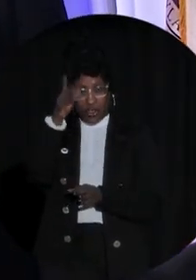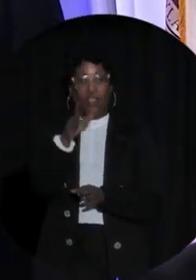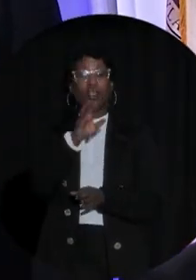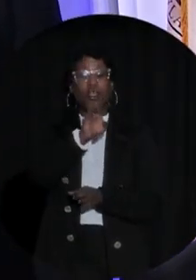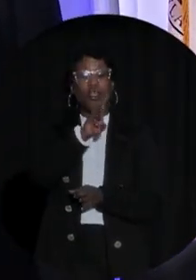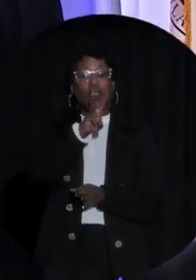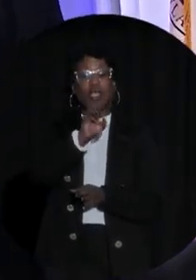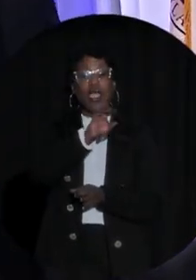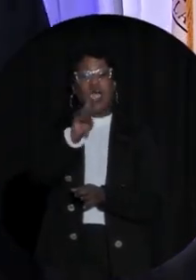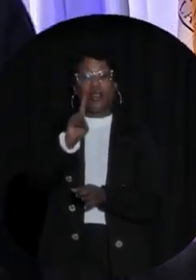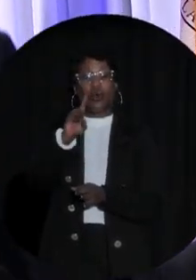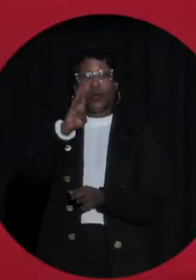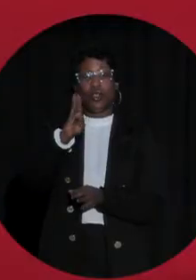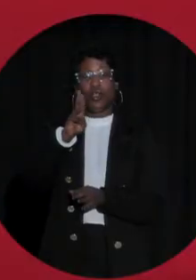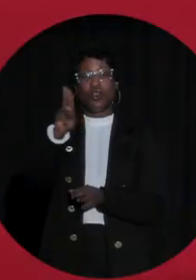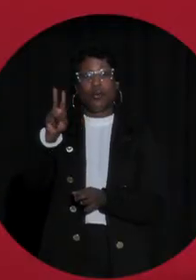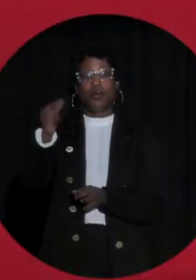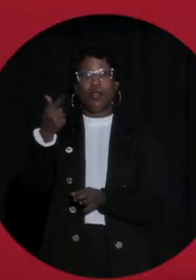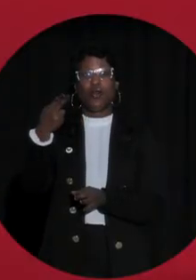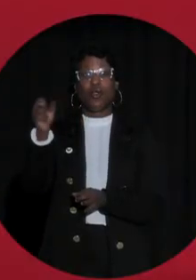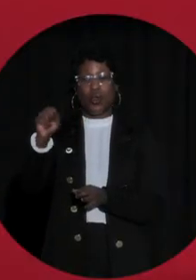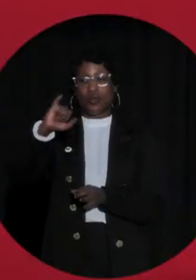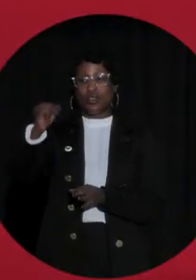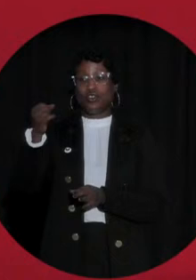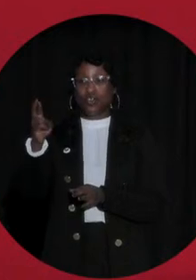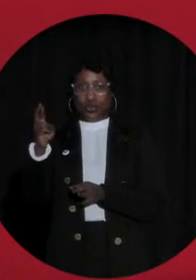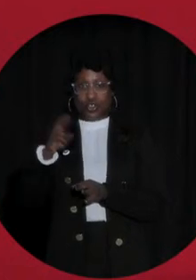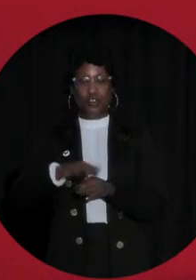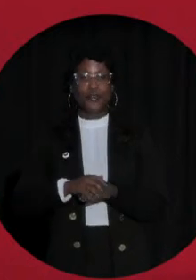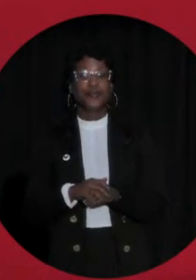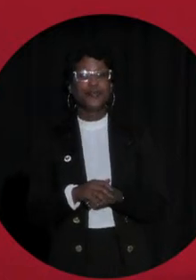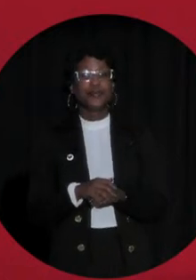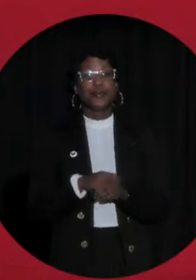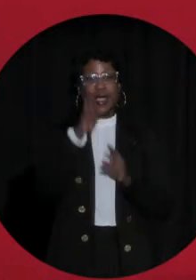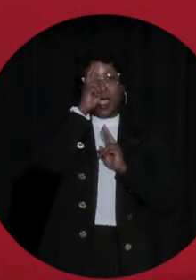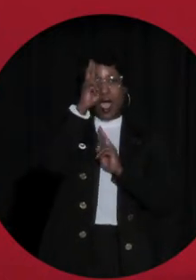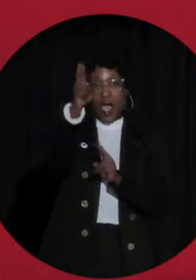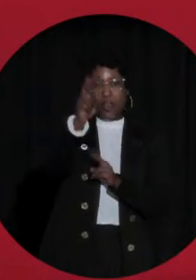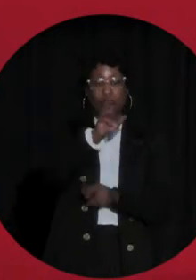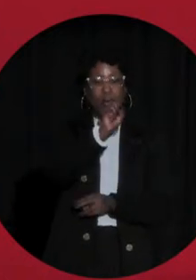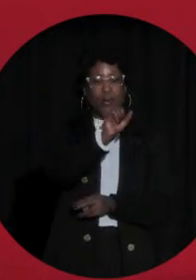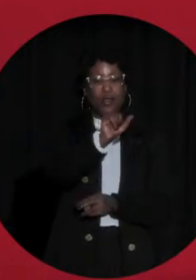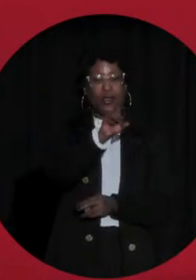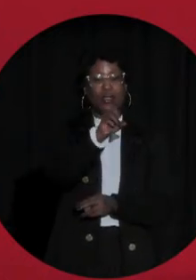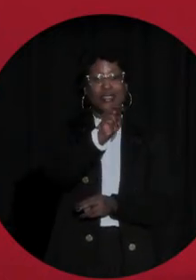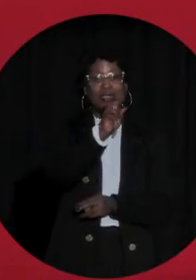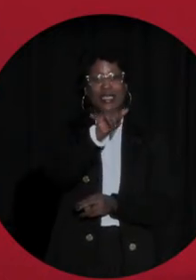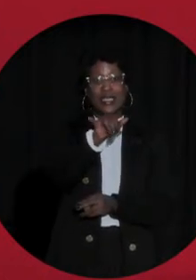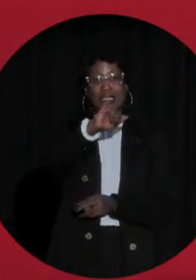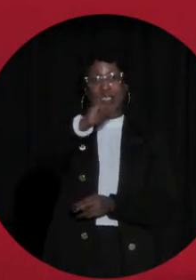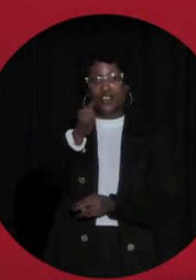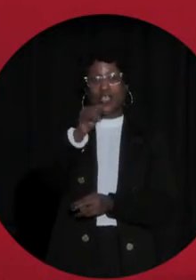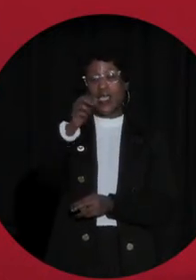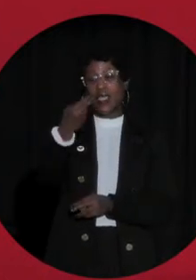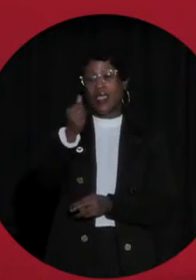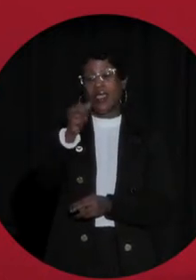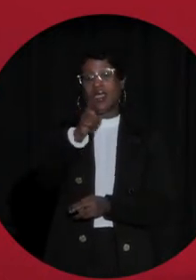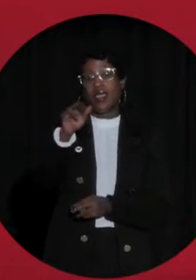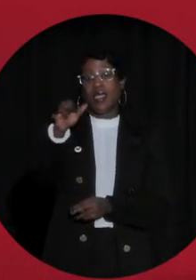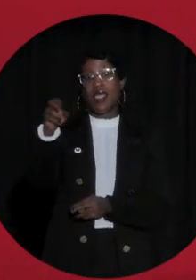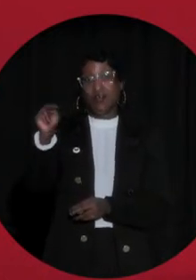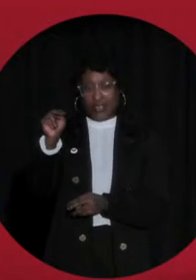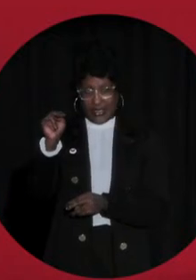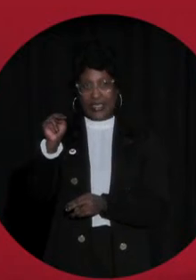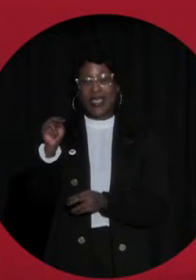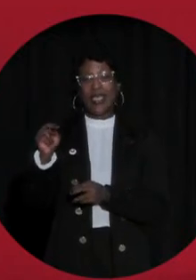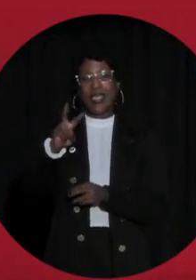Jr. Thank you. The Honorable Sidney J. Harrison, Vice Chair, District 9,